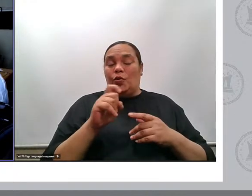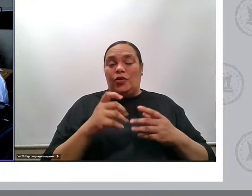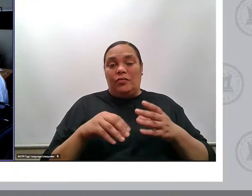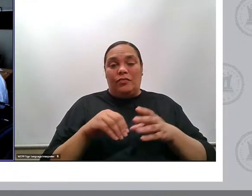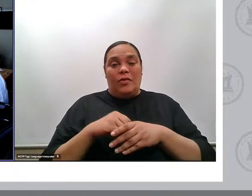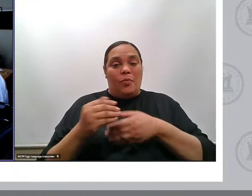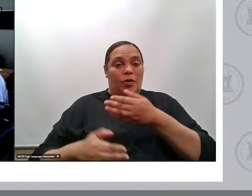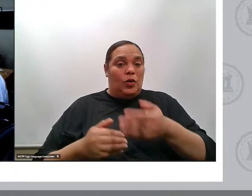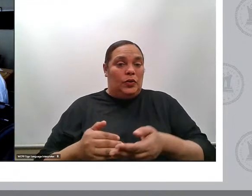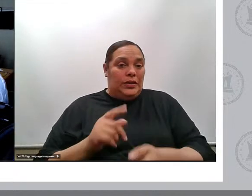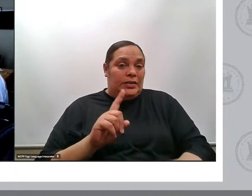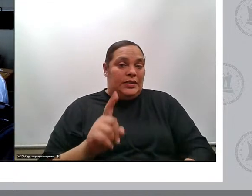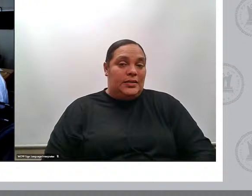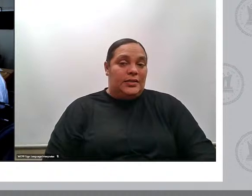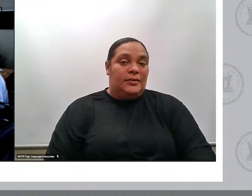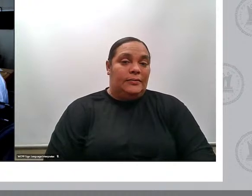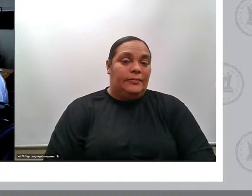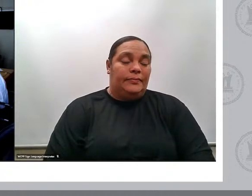to process?